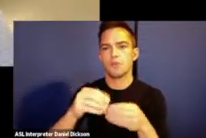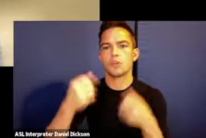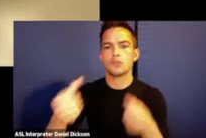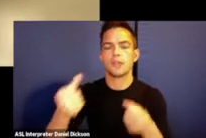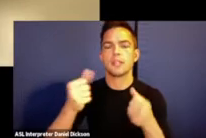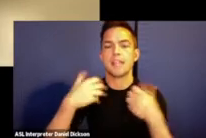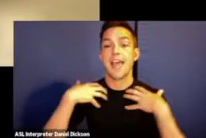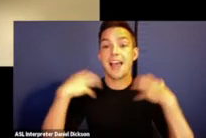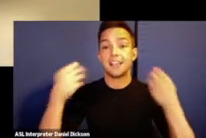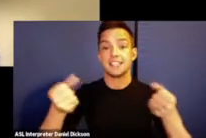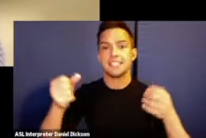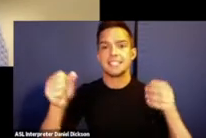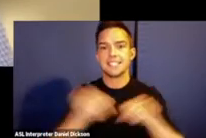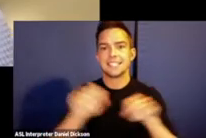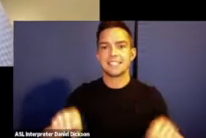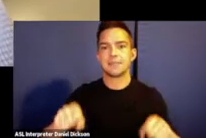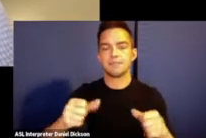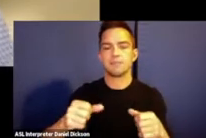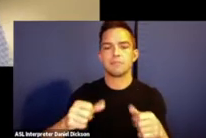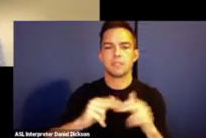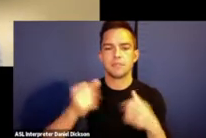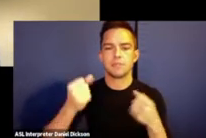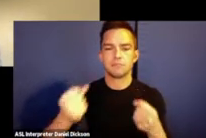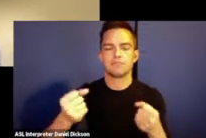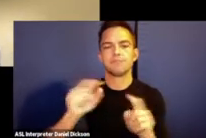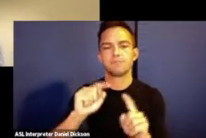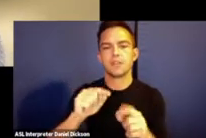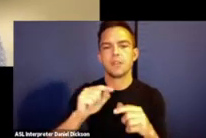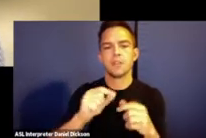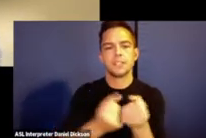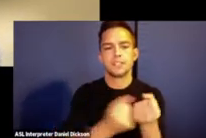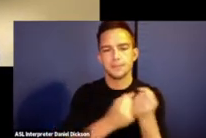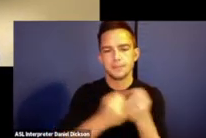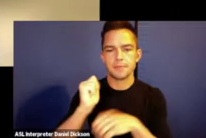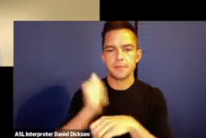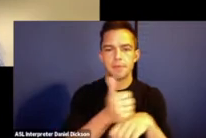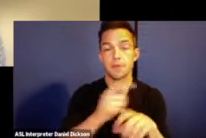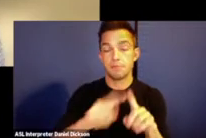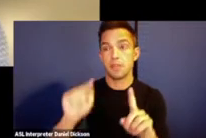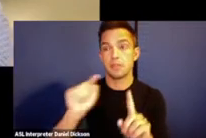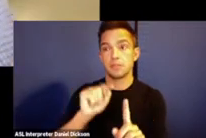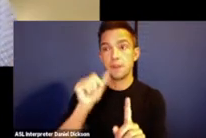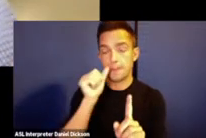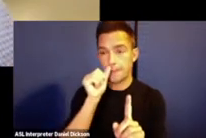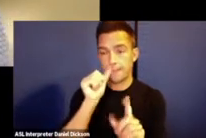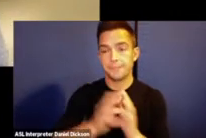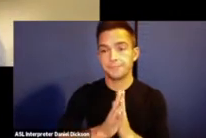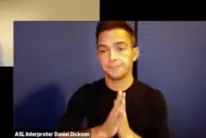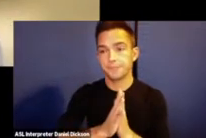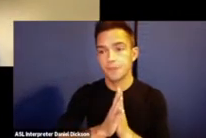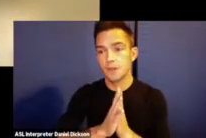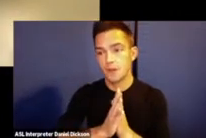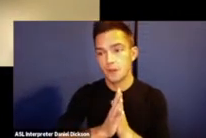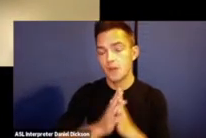health system to support and provide better services. But it's really important saying from the off that health is only